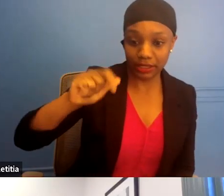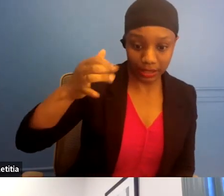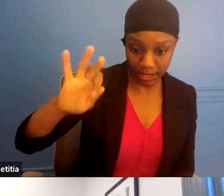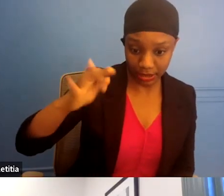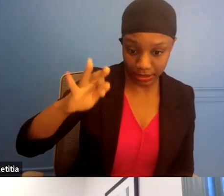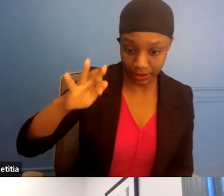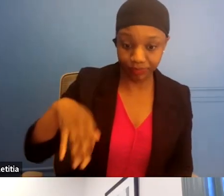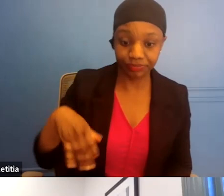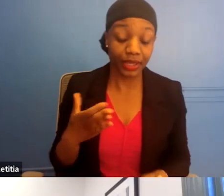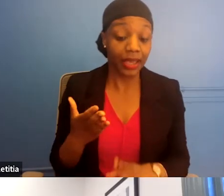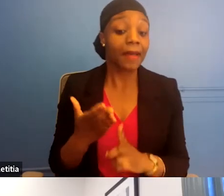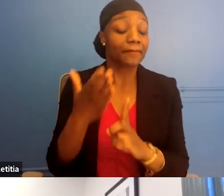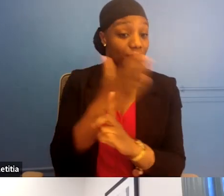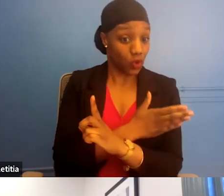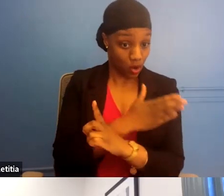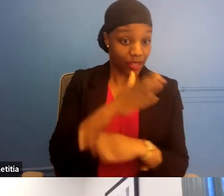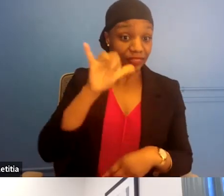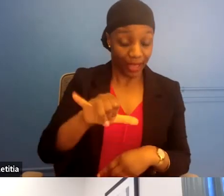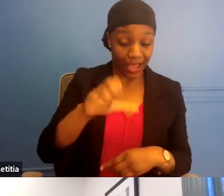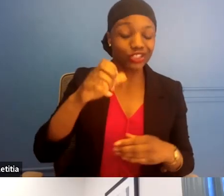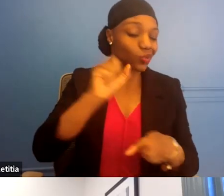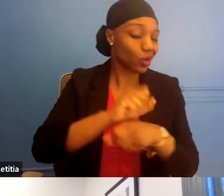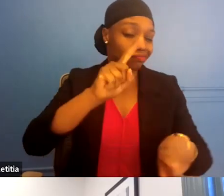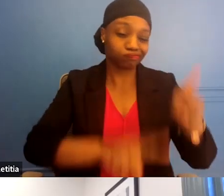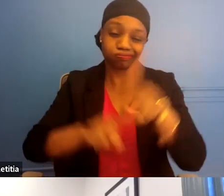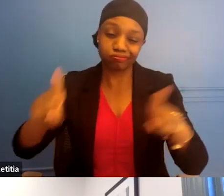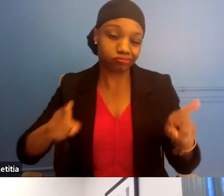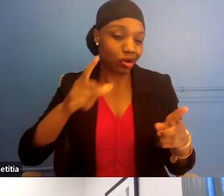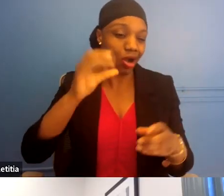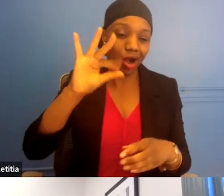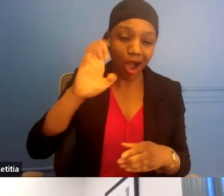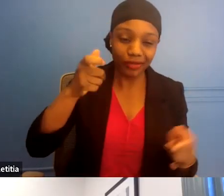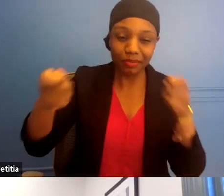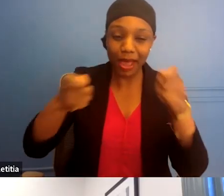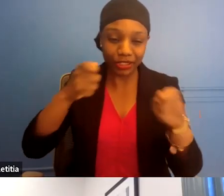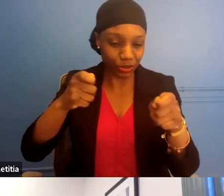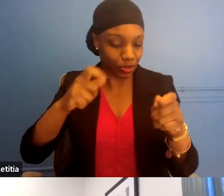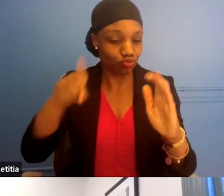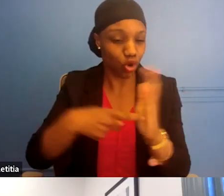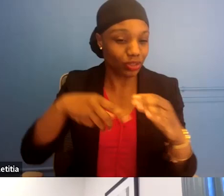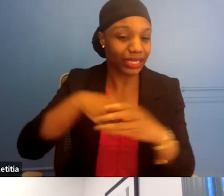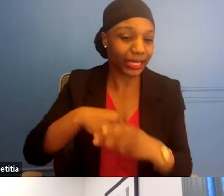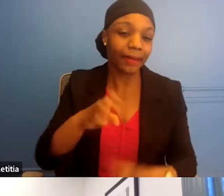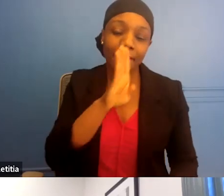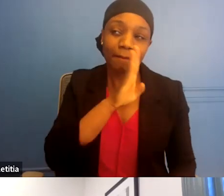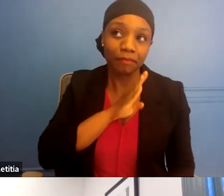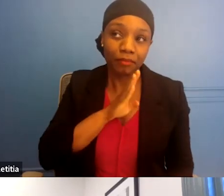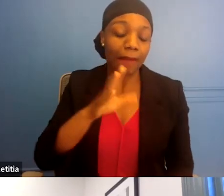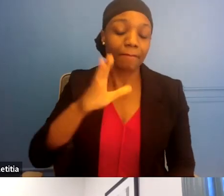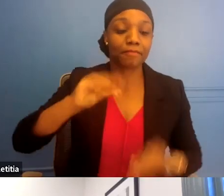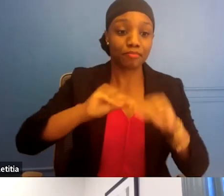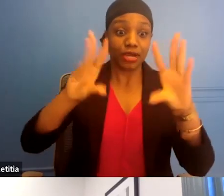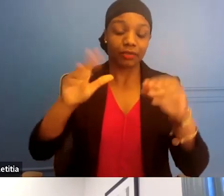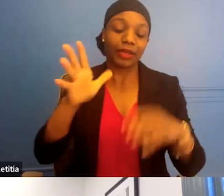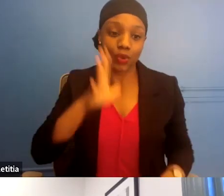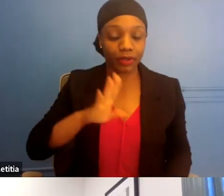joining Farallon, she worked in a variety of finance and office management roles at Brigham and Women's Hospital and the Federal Emergency